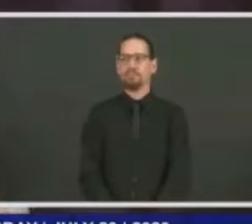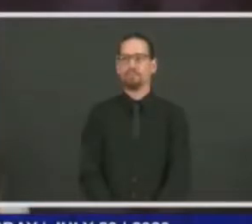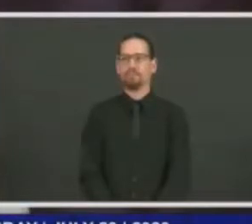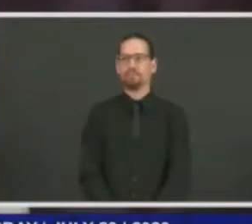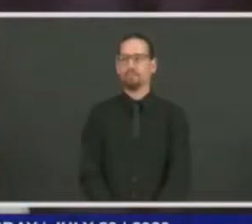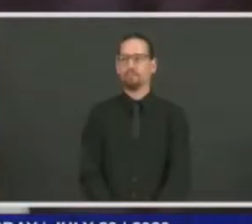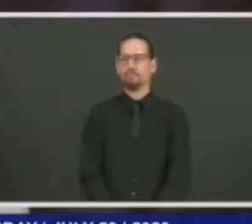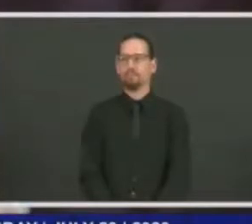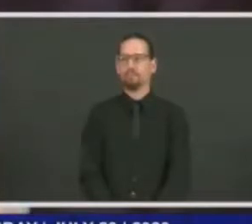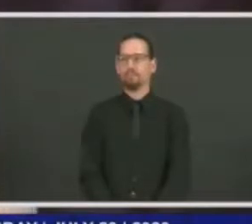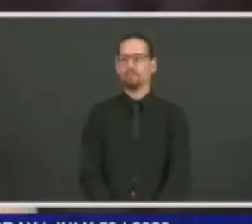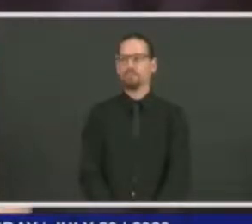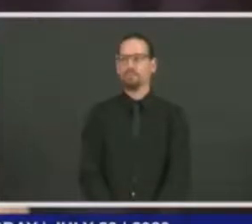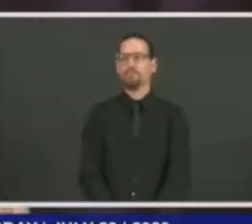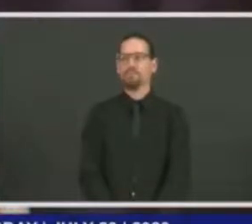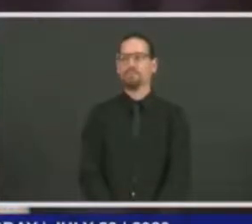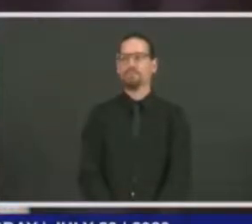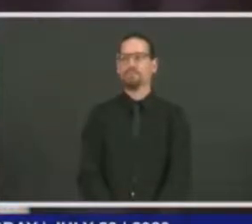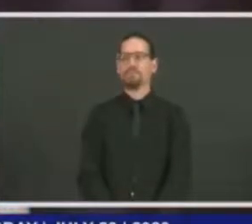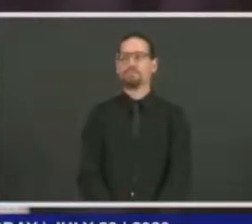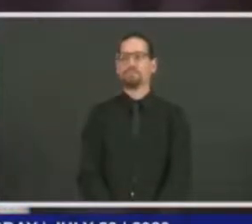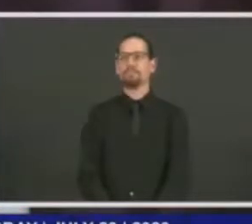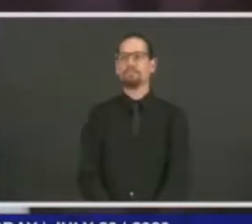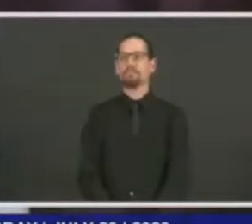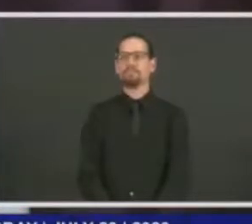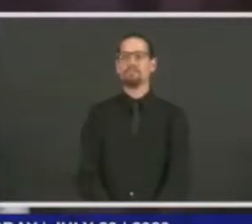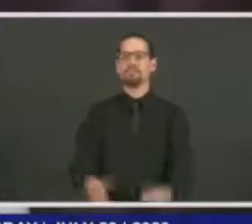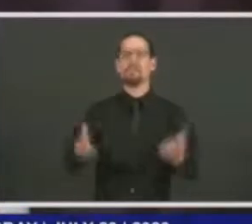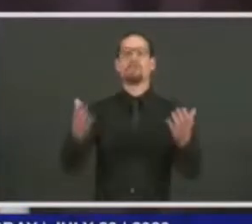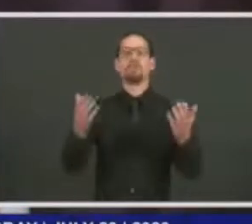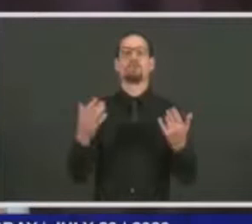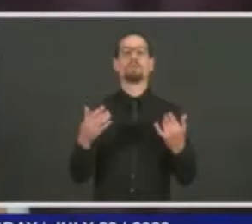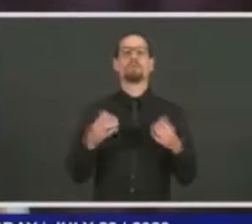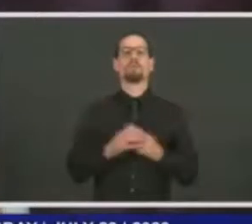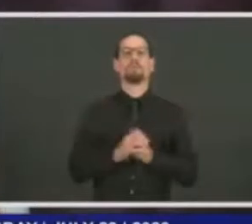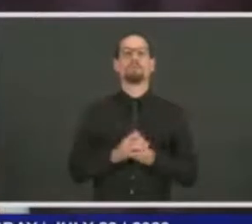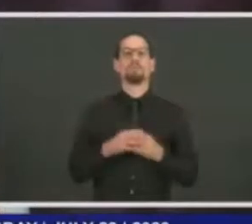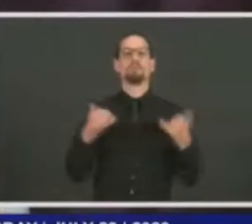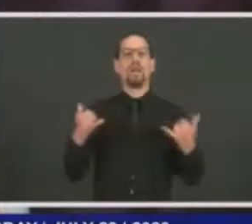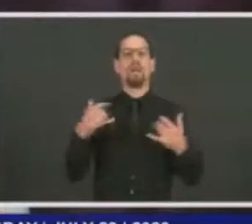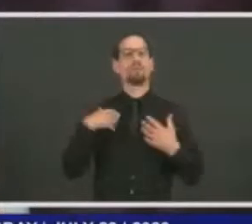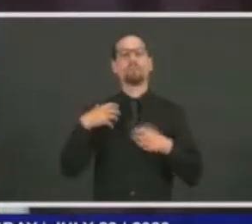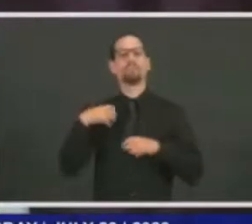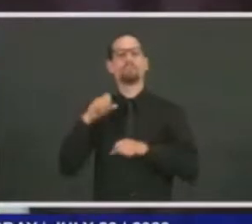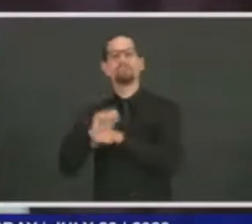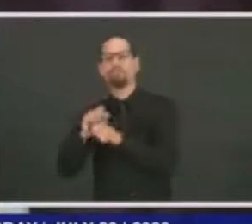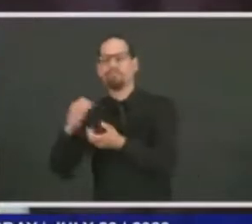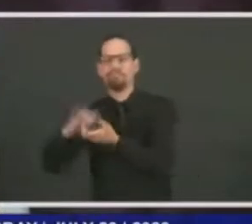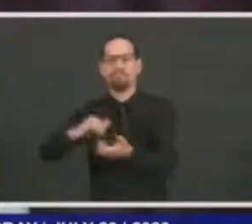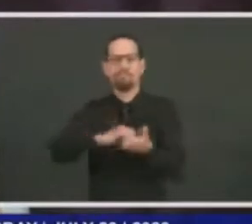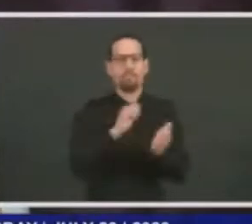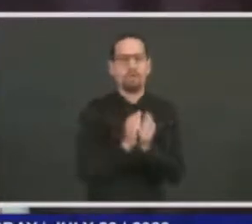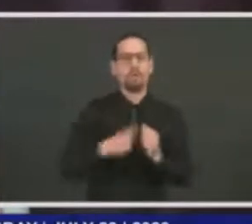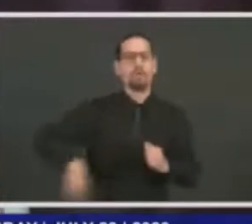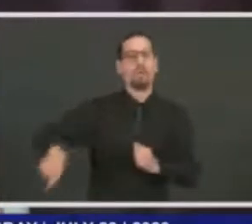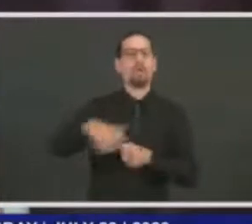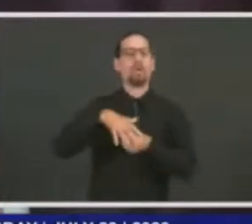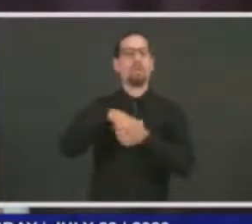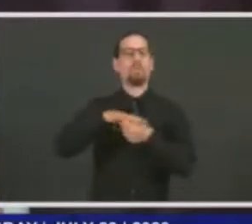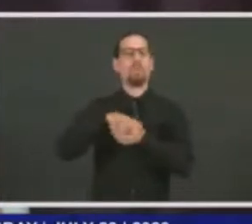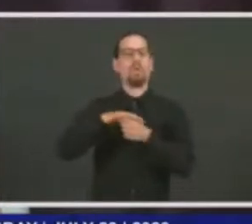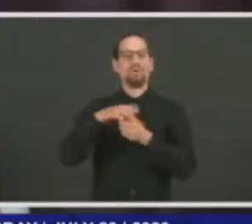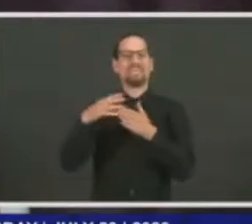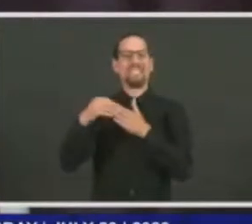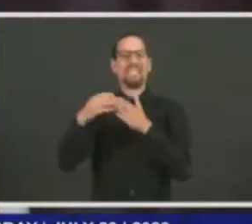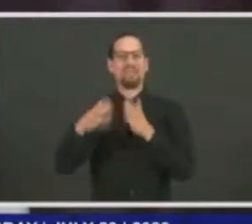mismo. We are now working with local leaders as they finalize the public version of their plans, which they will be posting to